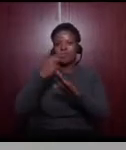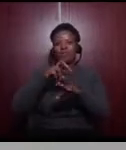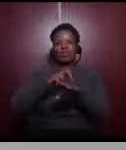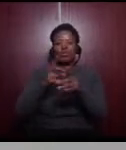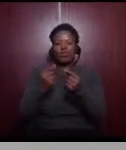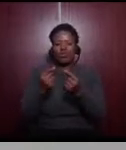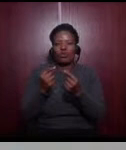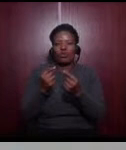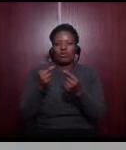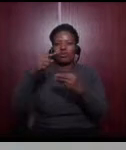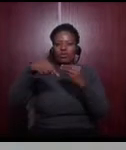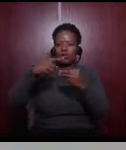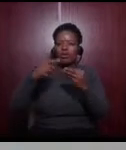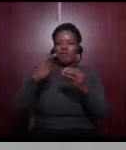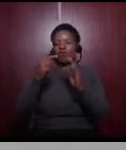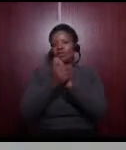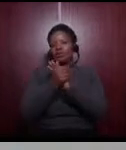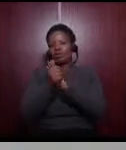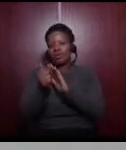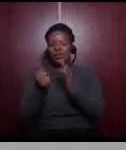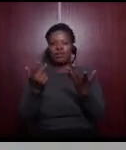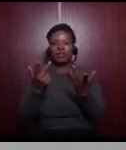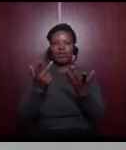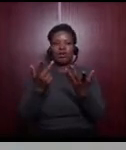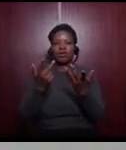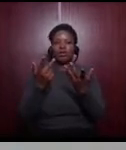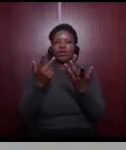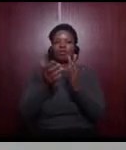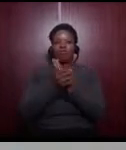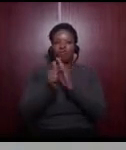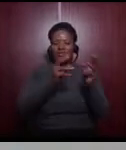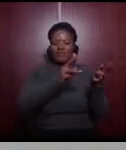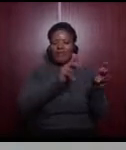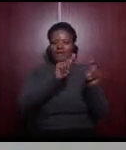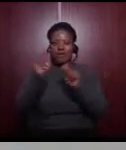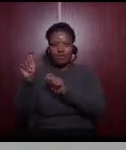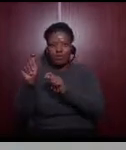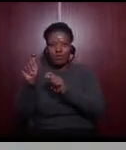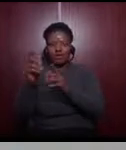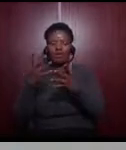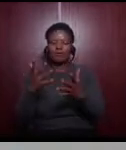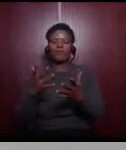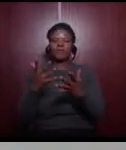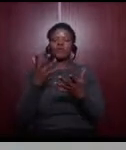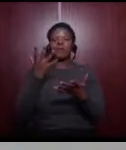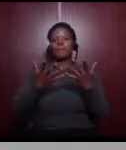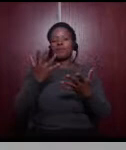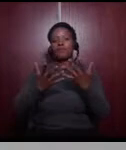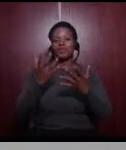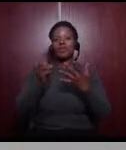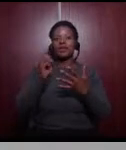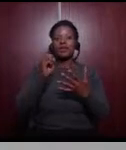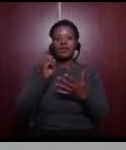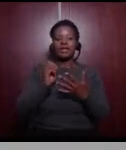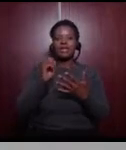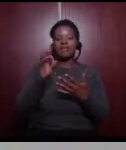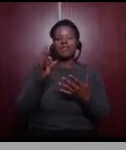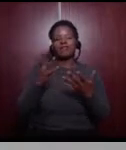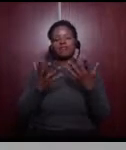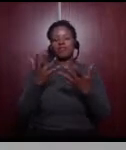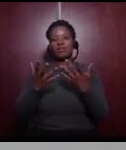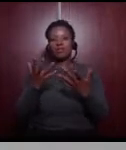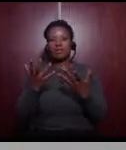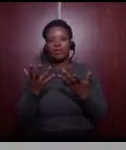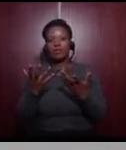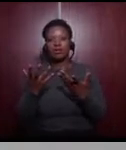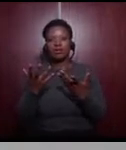around skills development, skills transfer. If maybe when they consolidate